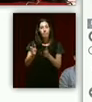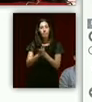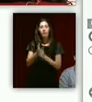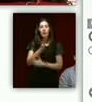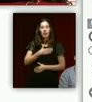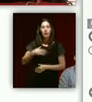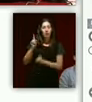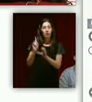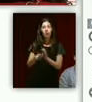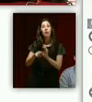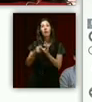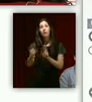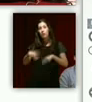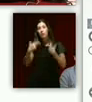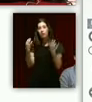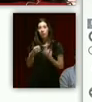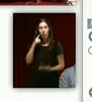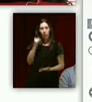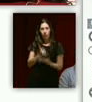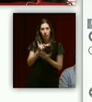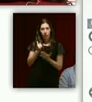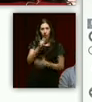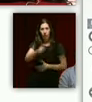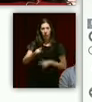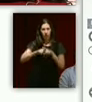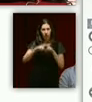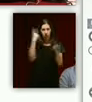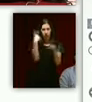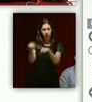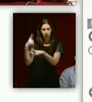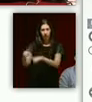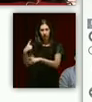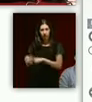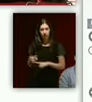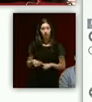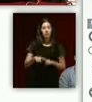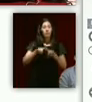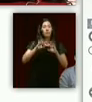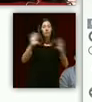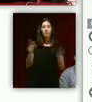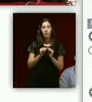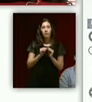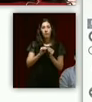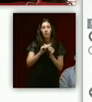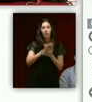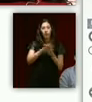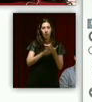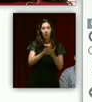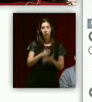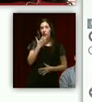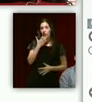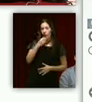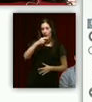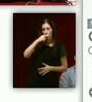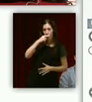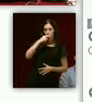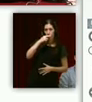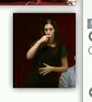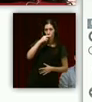playing, colleagues and people who just walked by wanted to try the games. And specifically, we are going to show you an